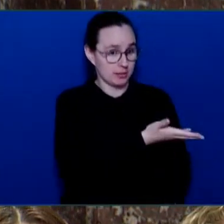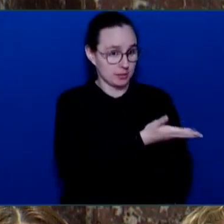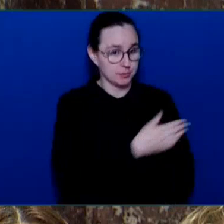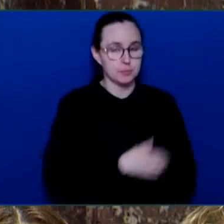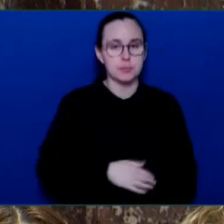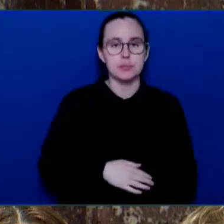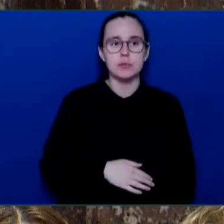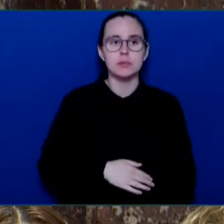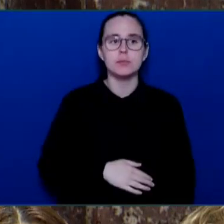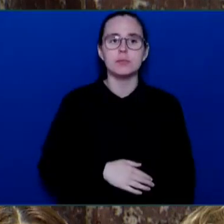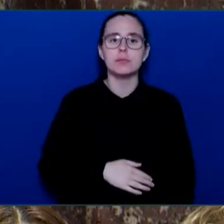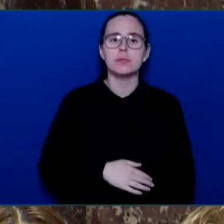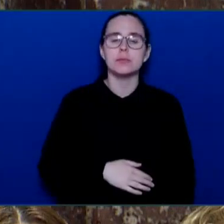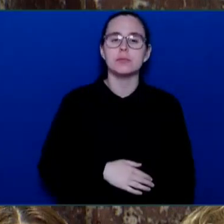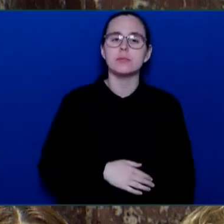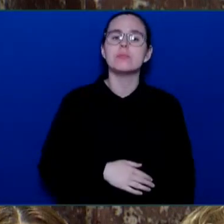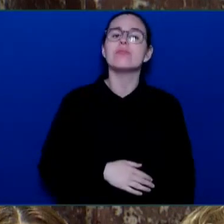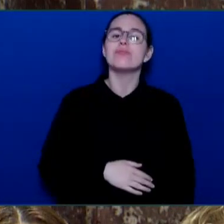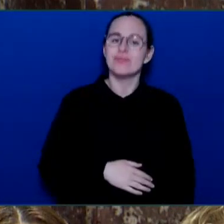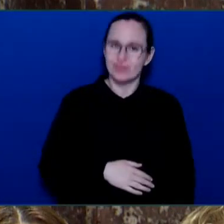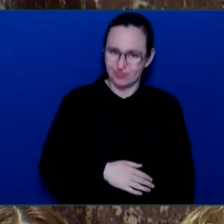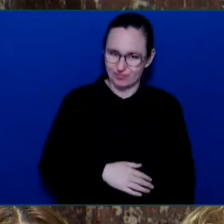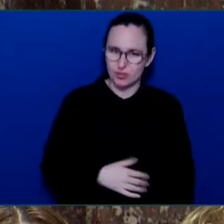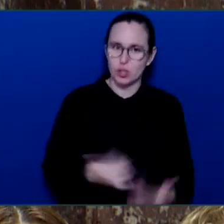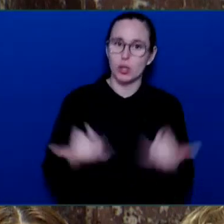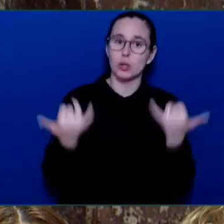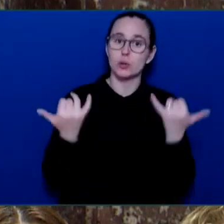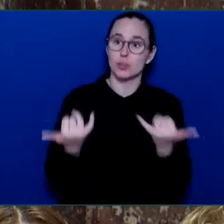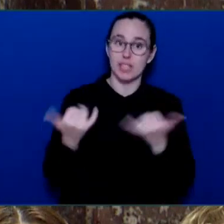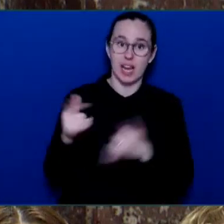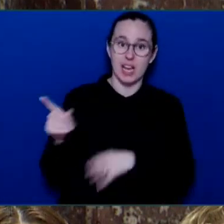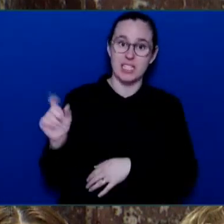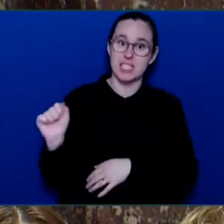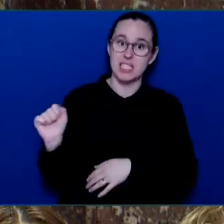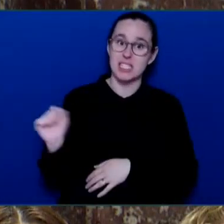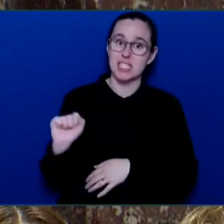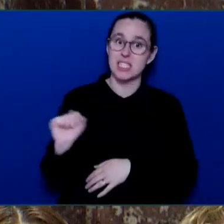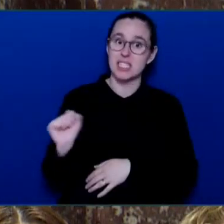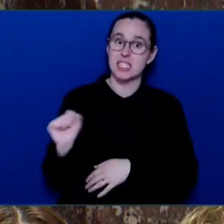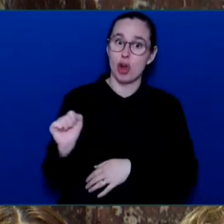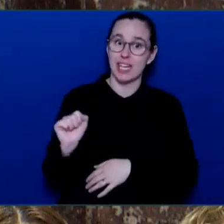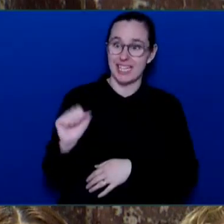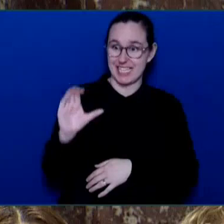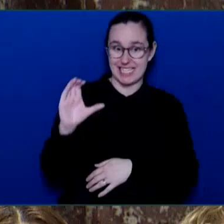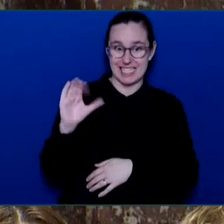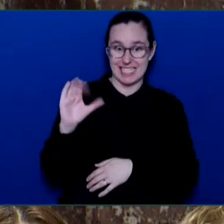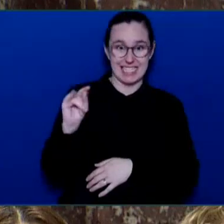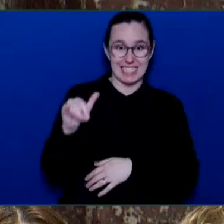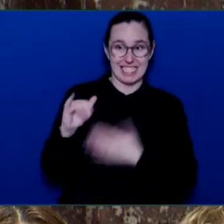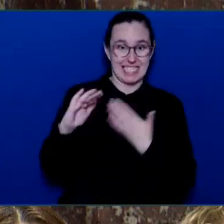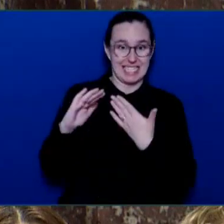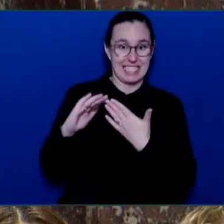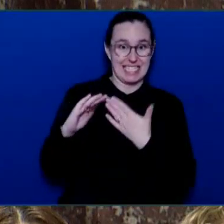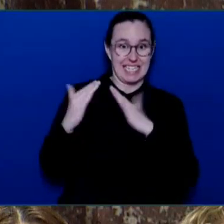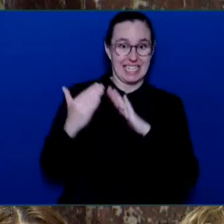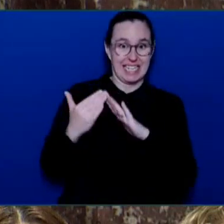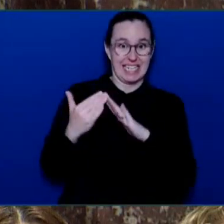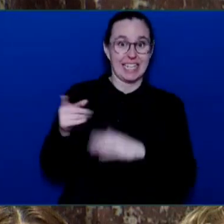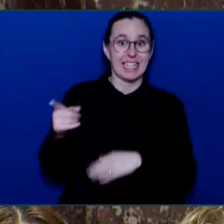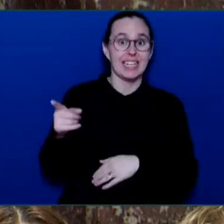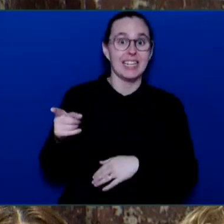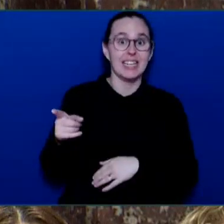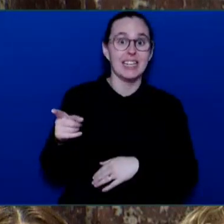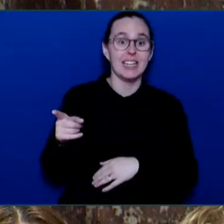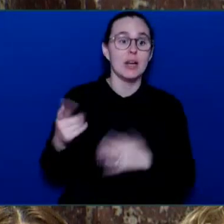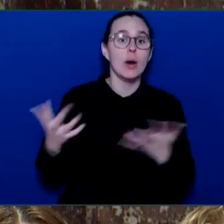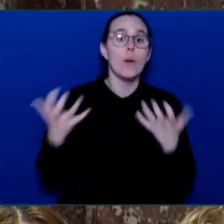Surrey is going to the people of Surrey with an ad campaign showing that this NDP's Surrey police